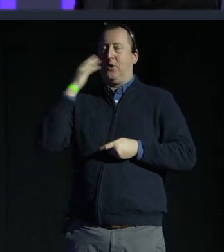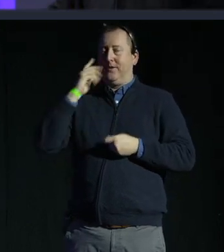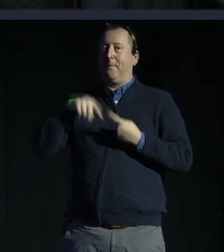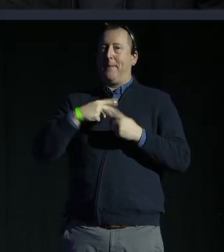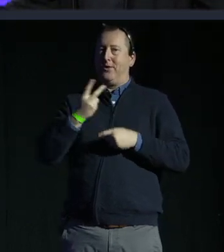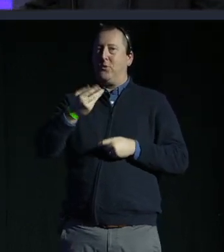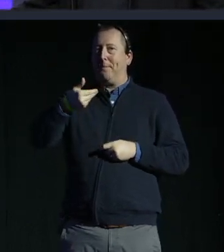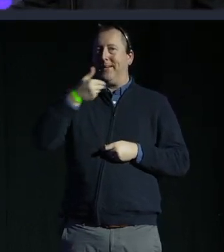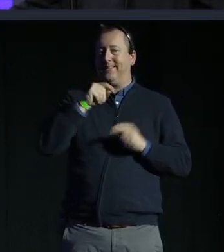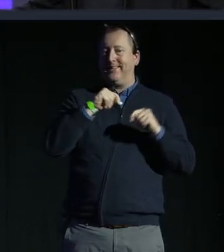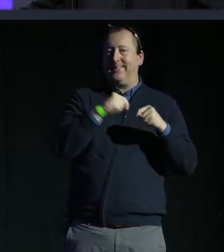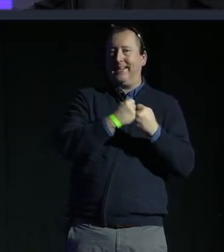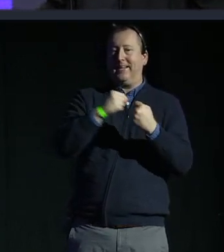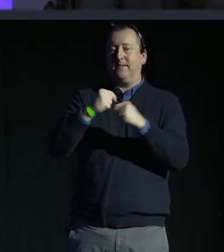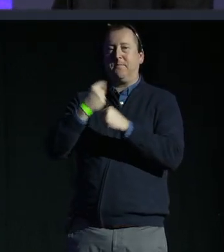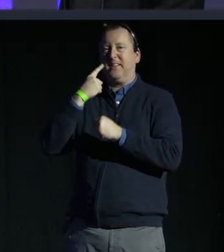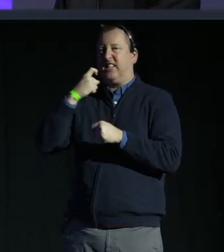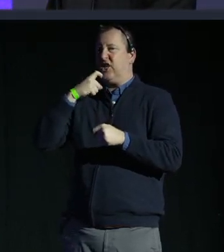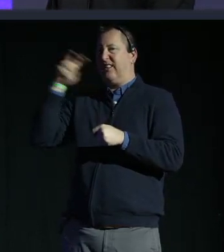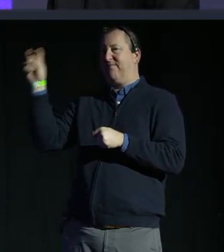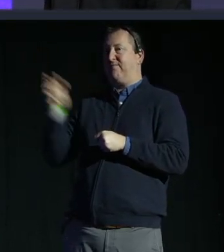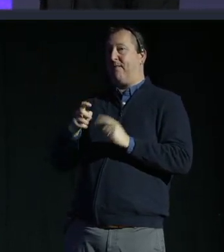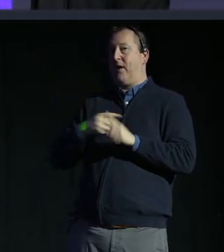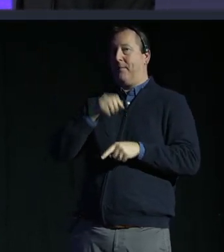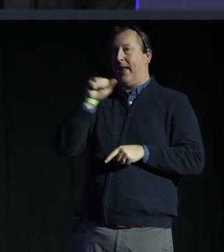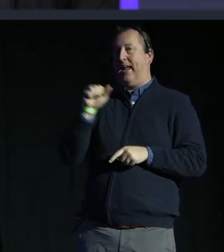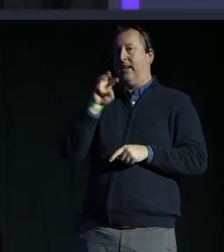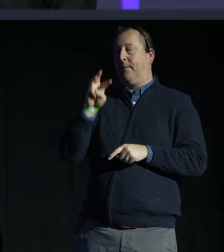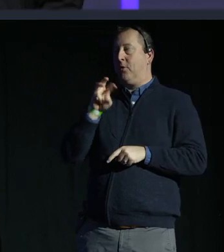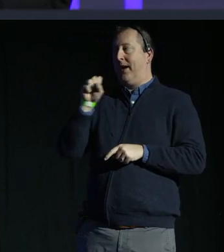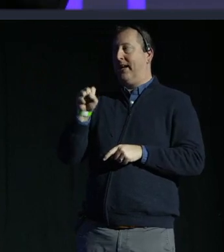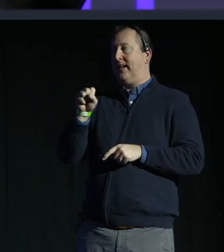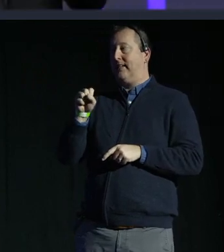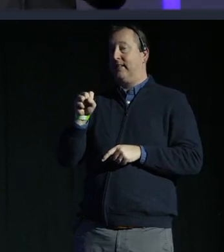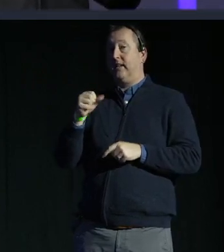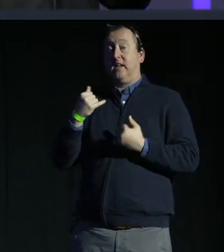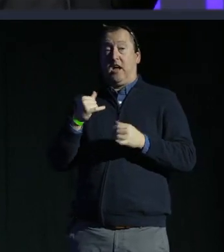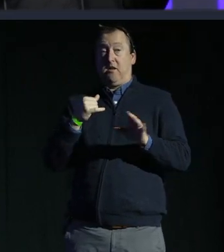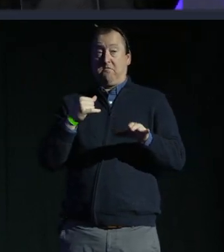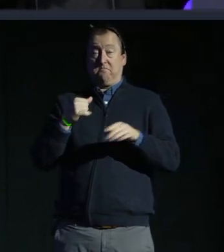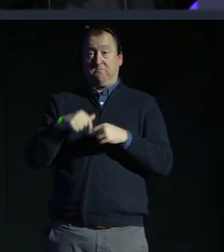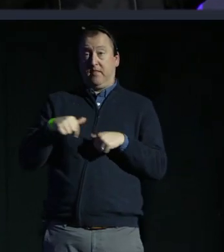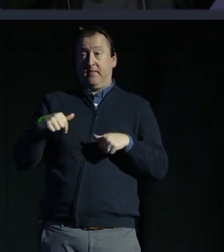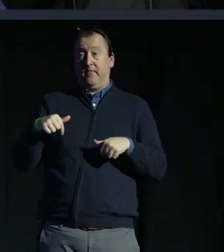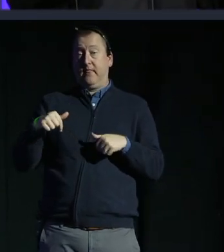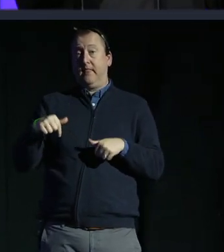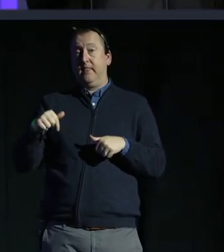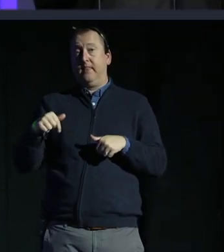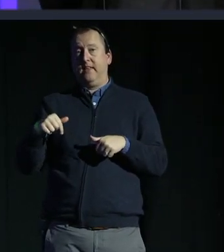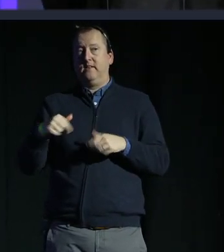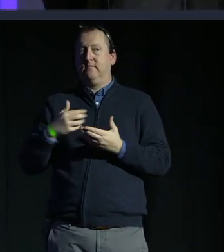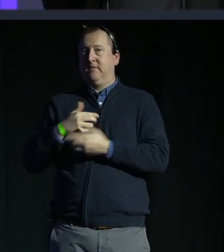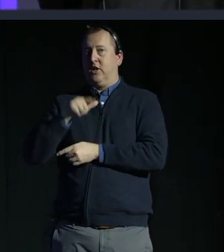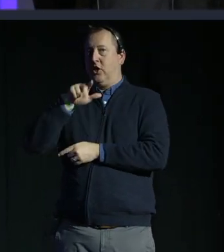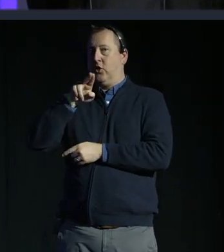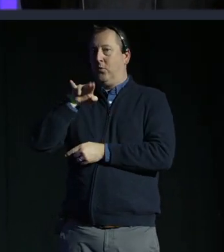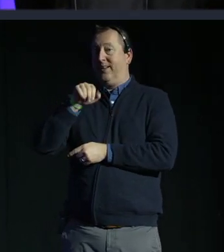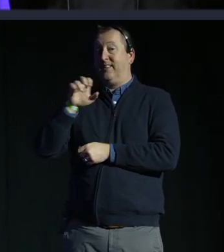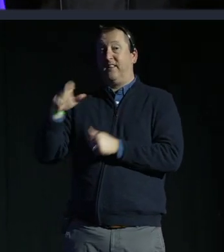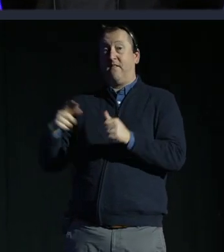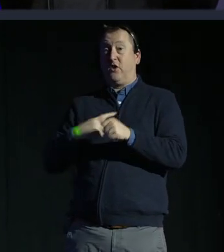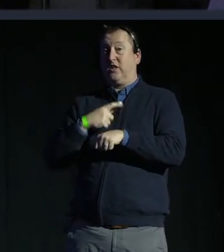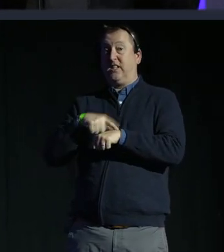teams, having just come from AWS. Now, y'all, this is Luis's introduction to the